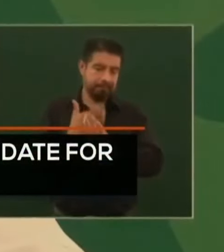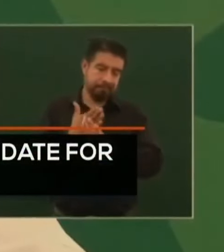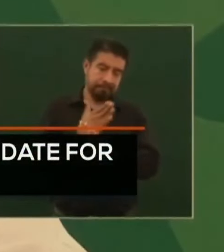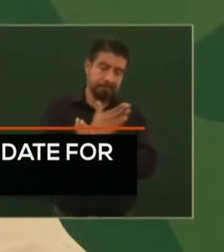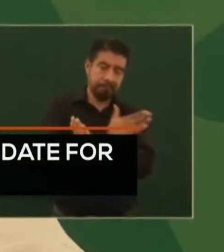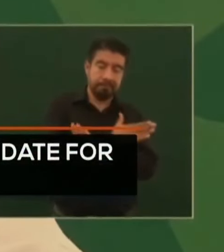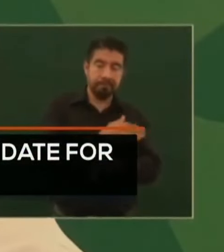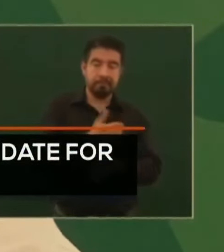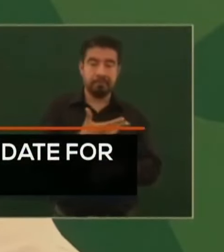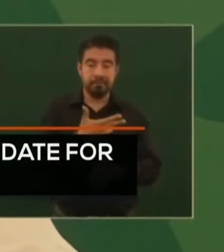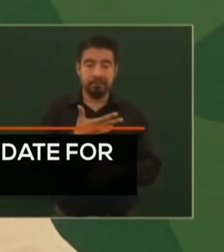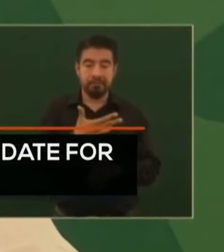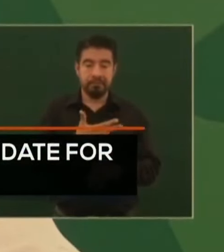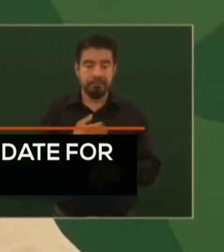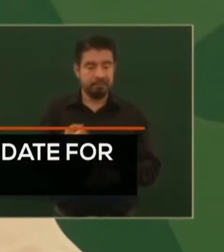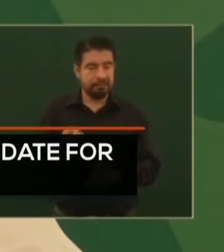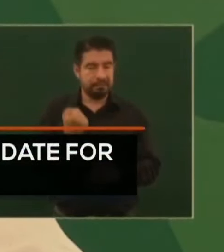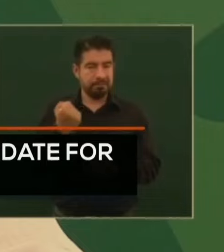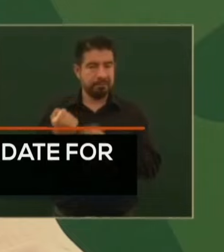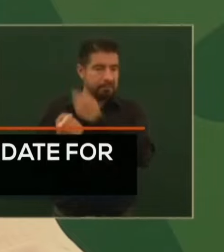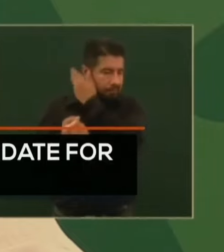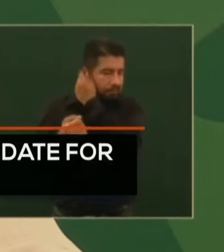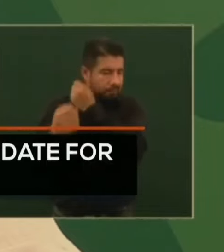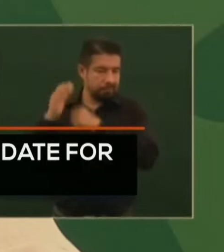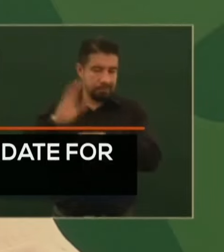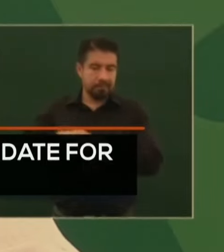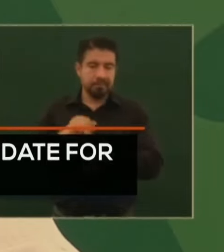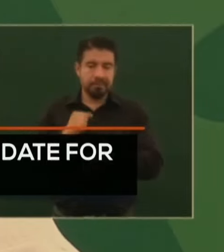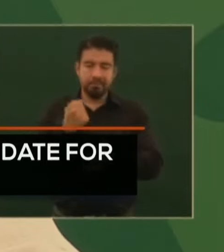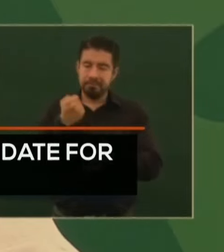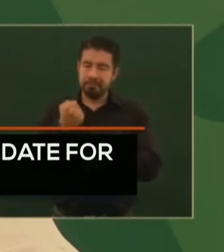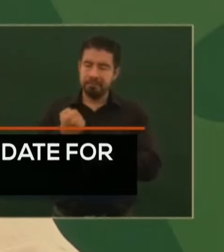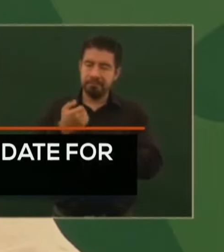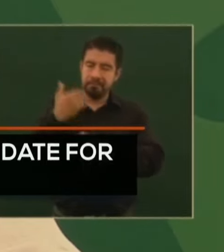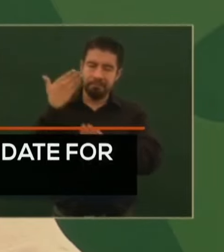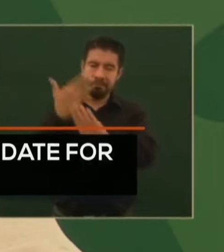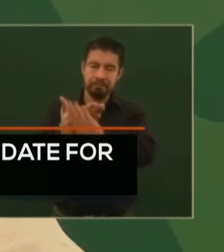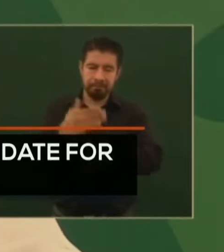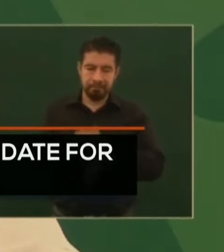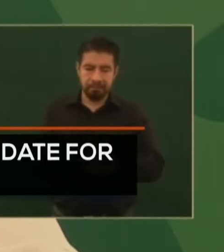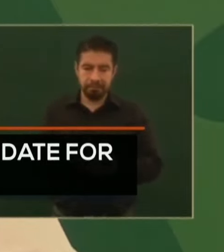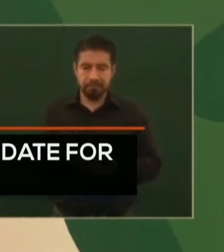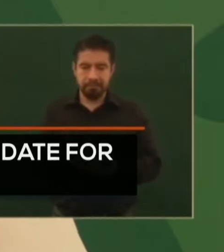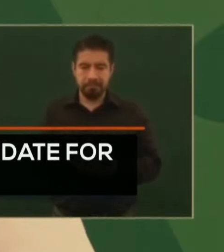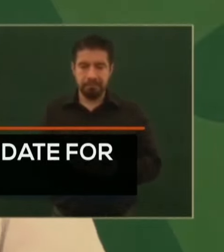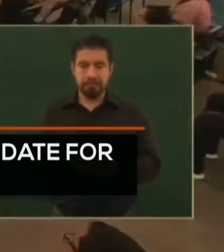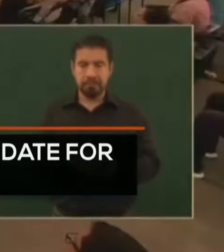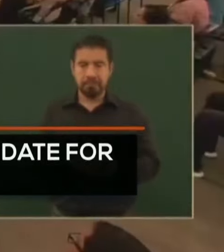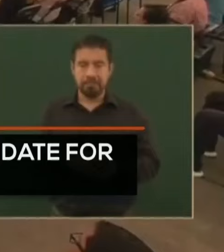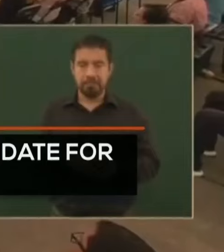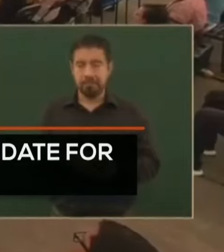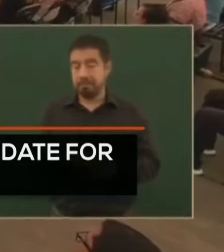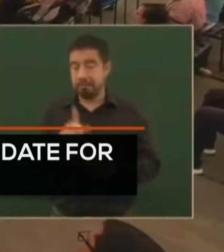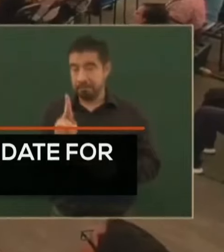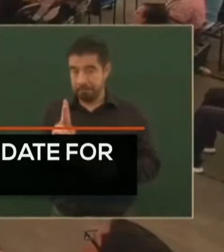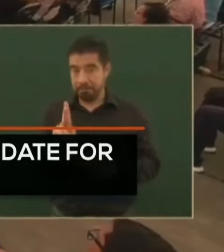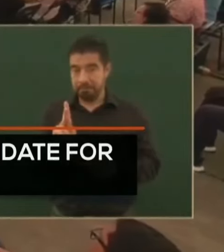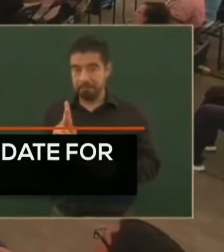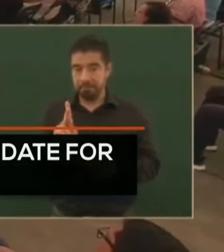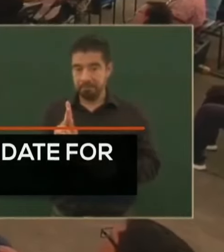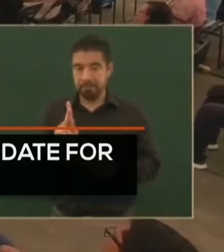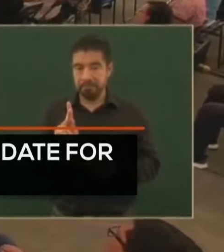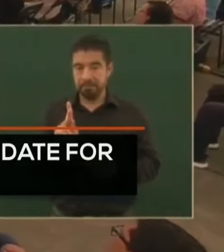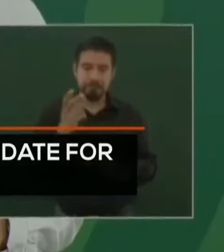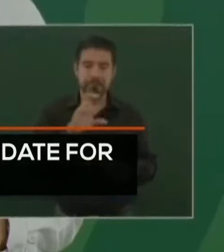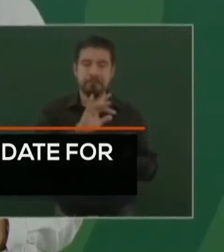The Mexican president Andrés Manuel López Obrador denounced the murder of Lucero López Maza, candidate for mayor of the municipality of La